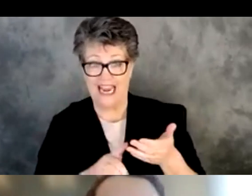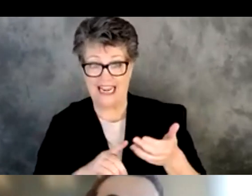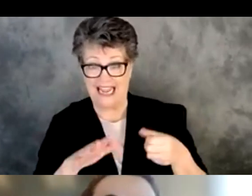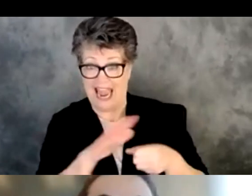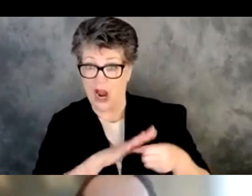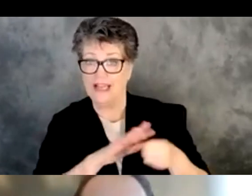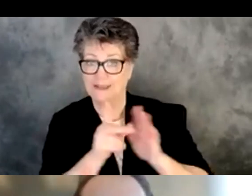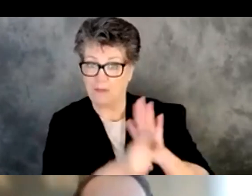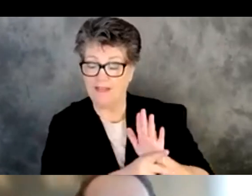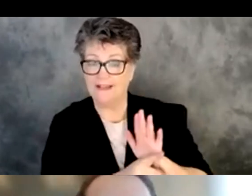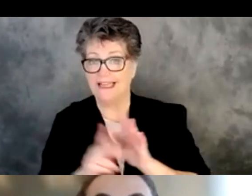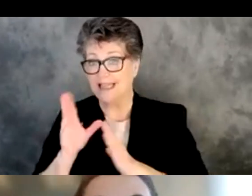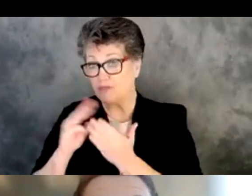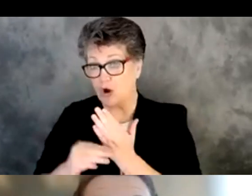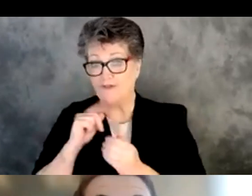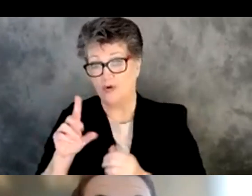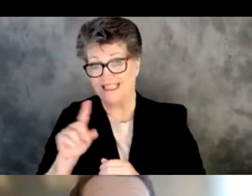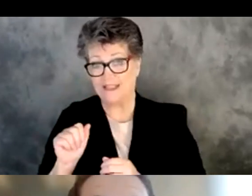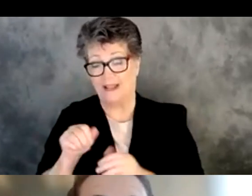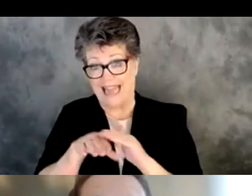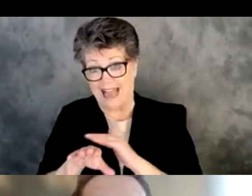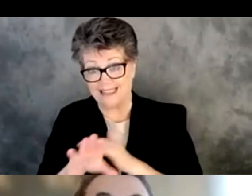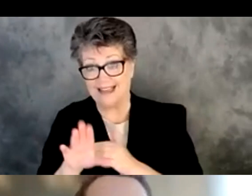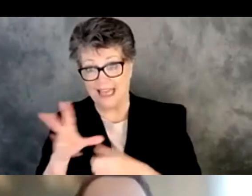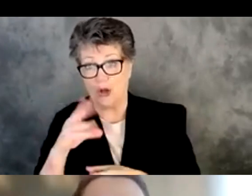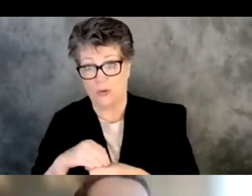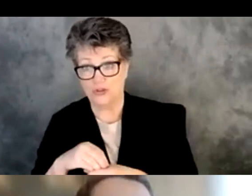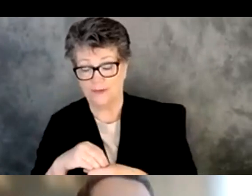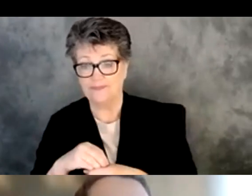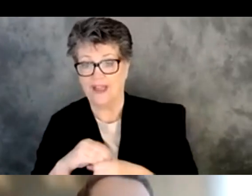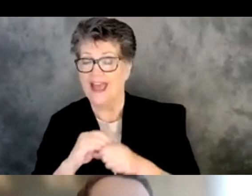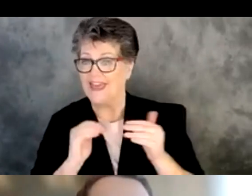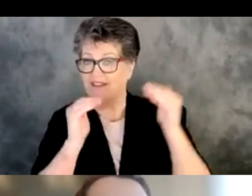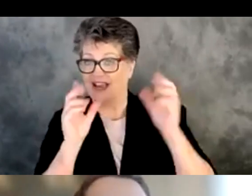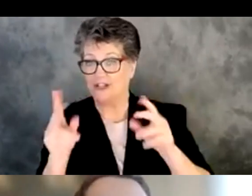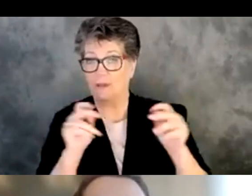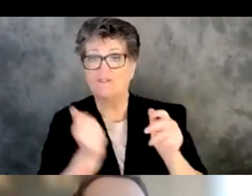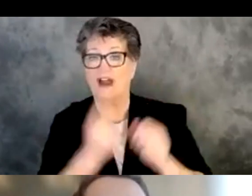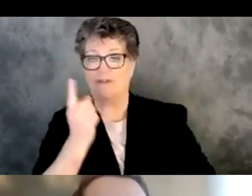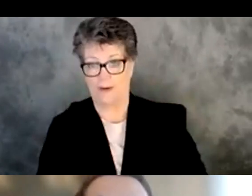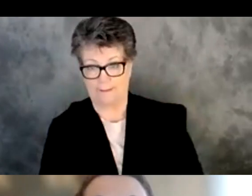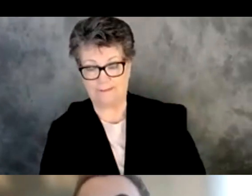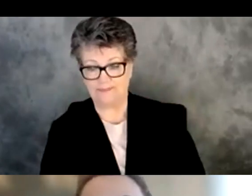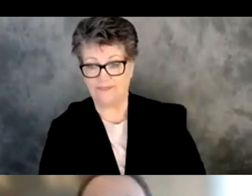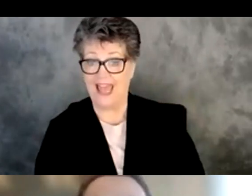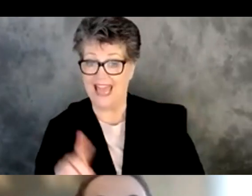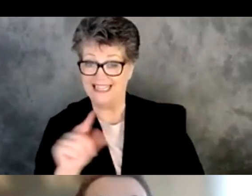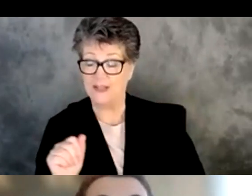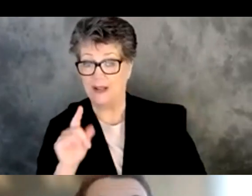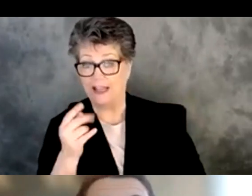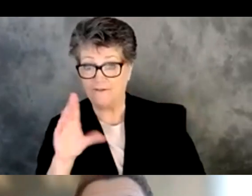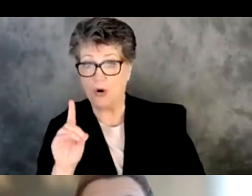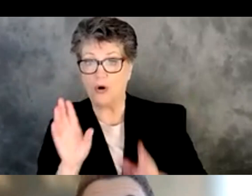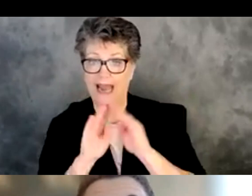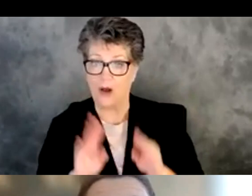policies, and programs for disability access and inclusion advance opportunities for everyone. And disability forward housing